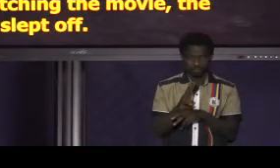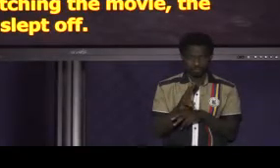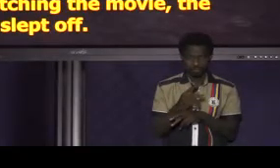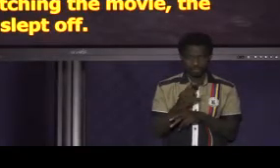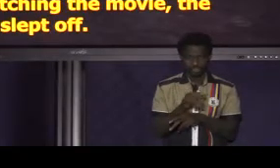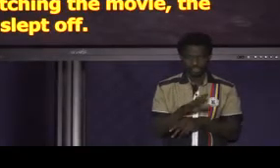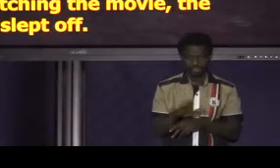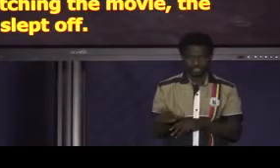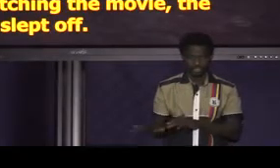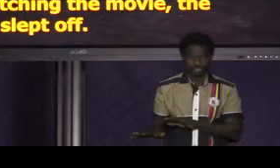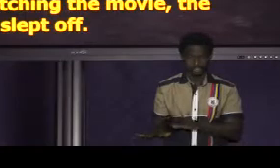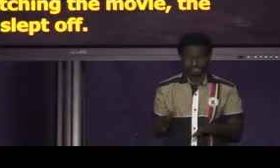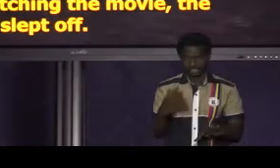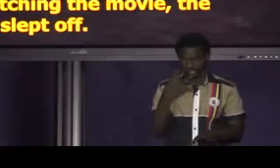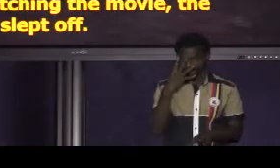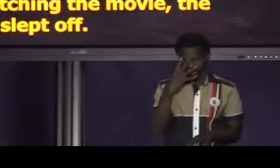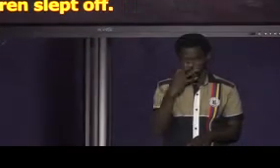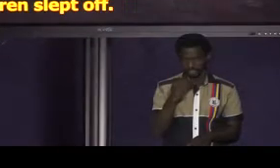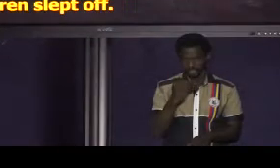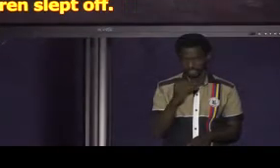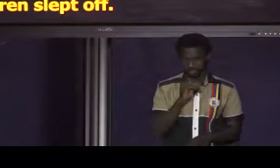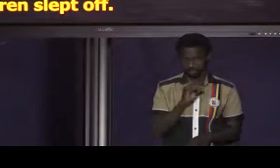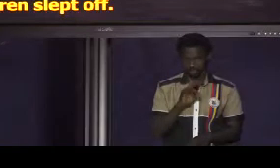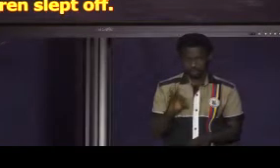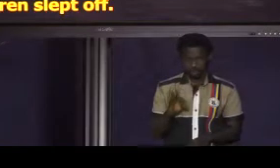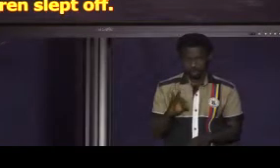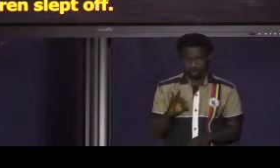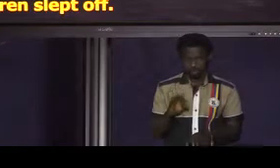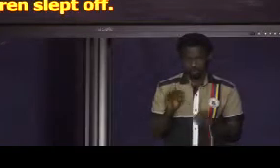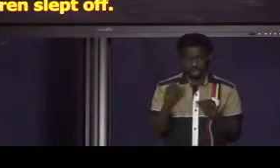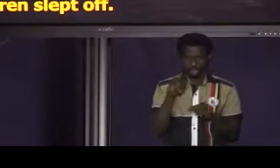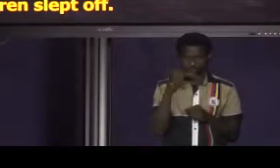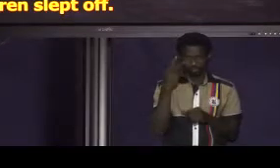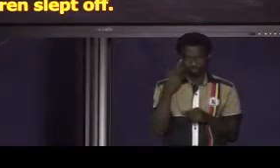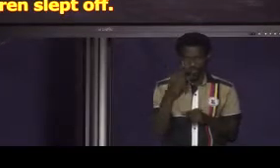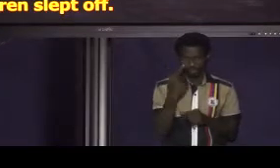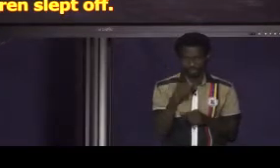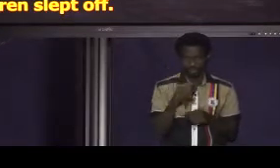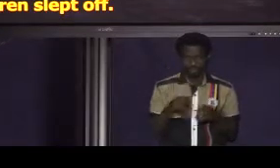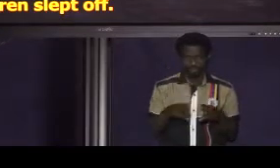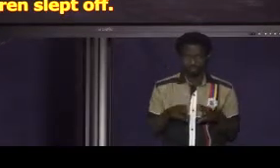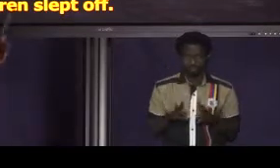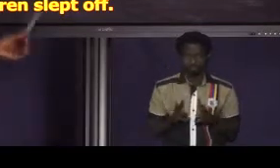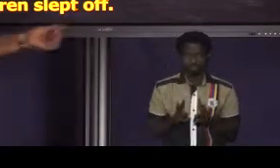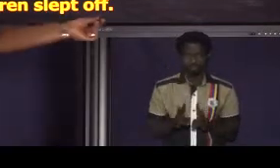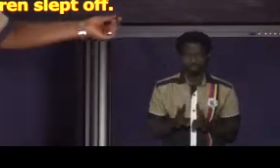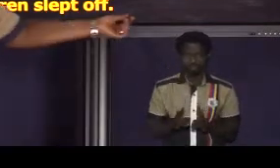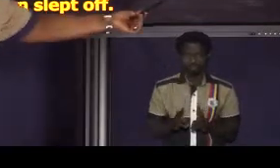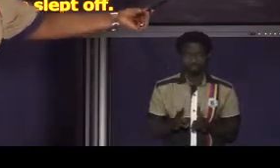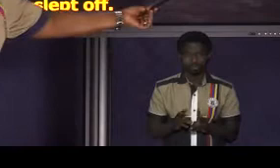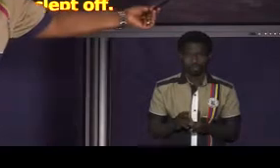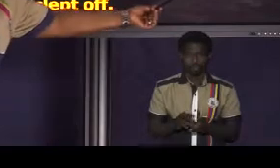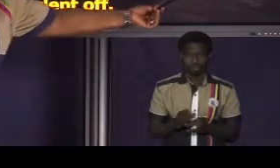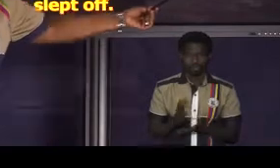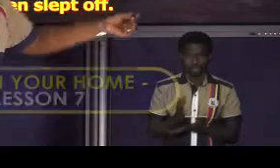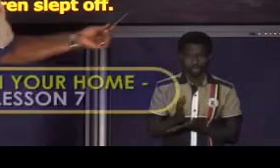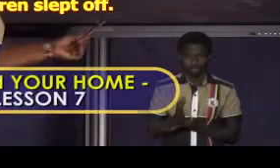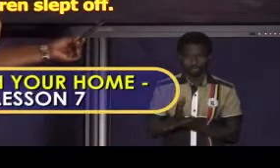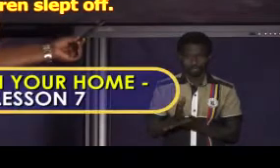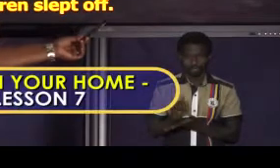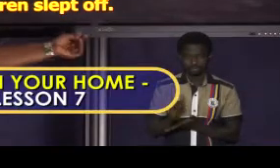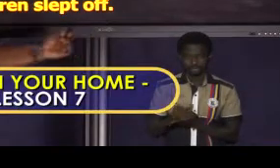the children slept off. Can you observe the ways, the pause that I observe